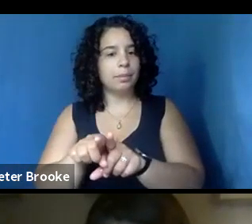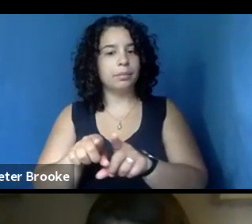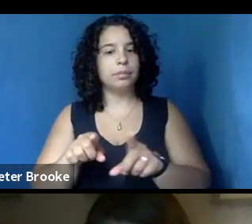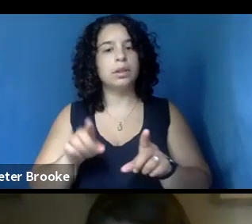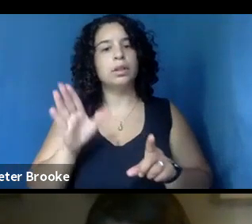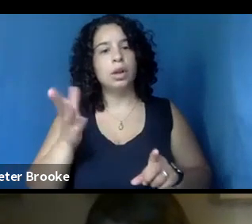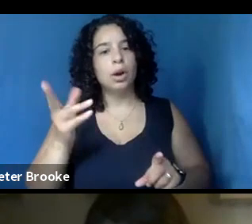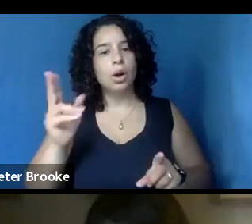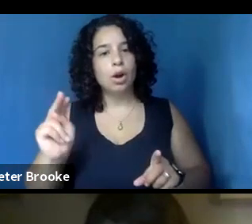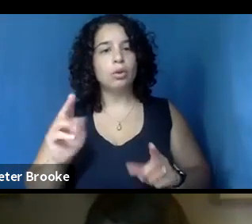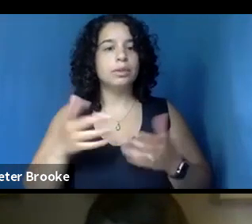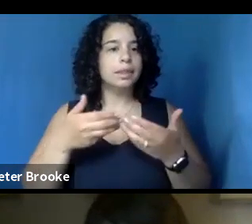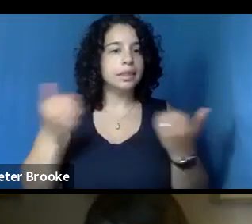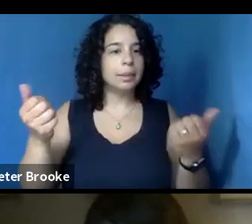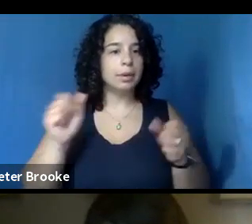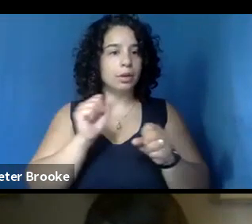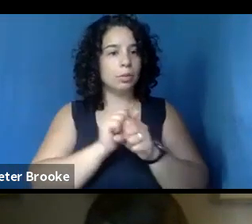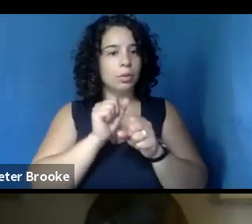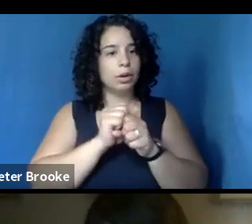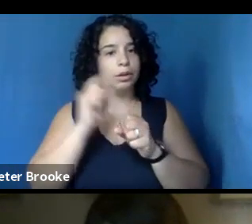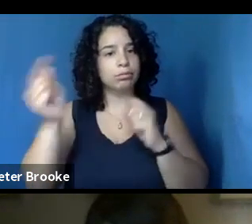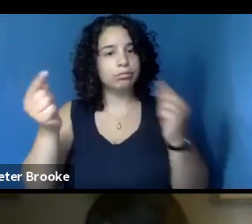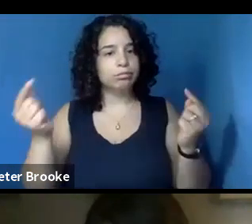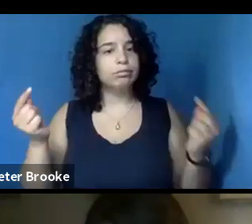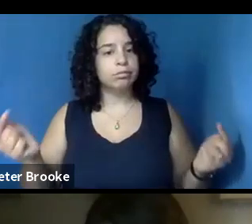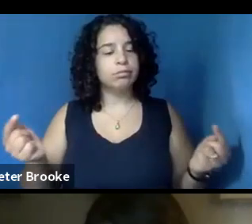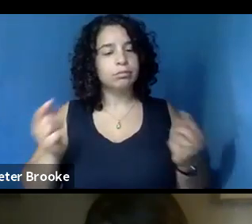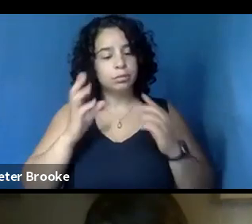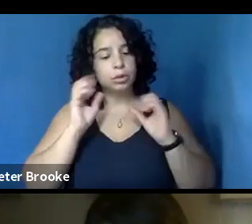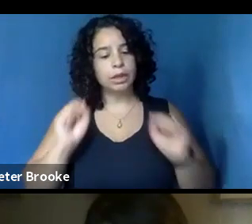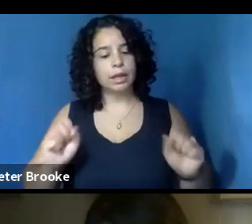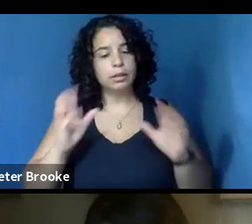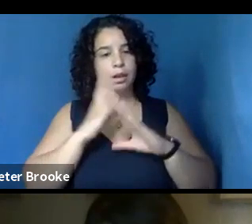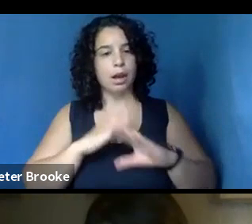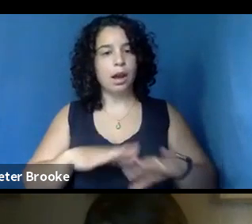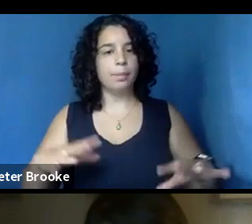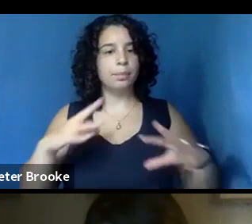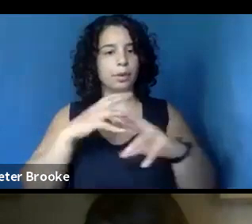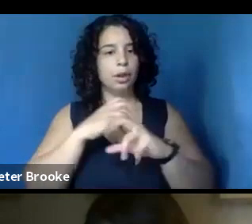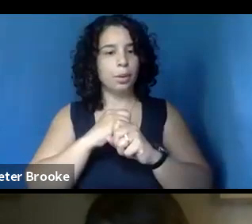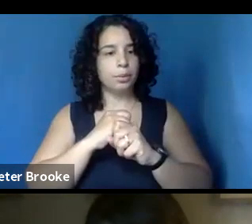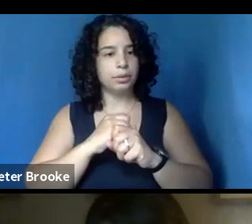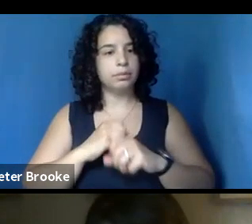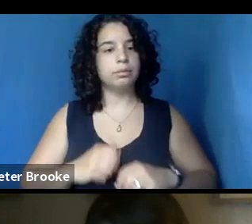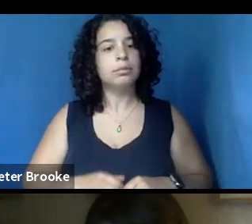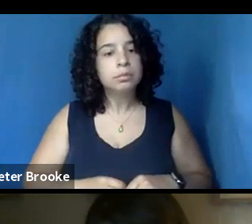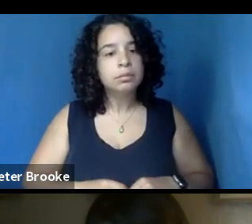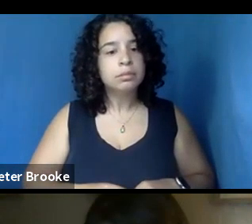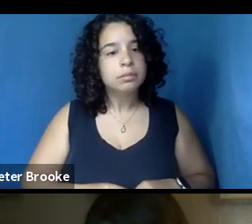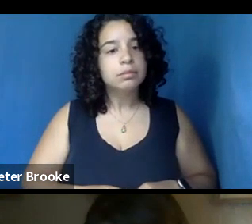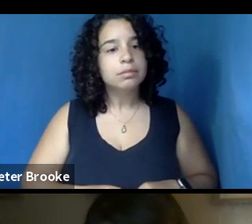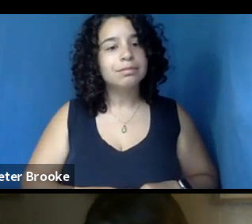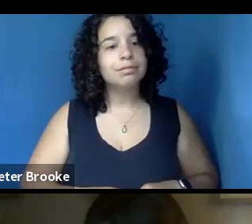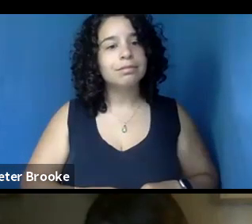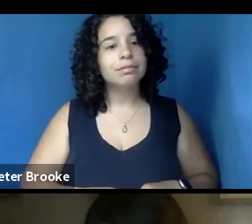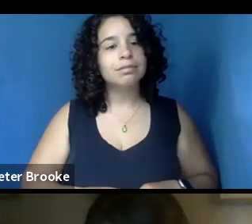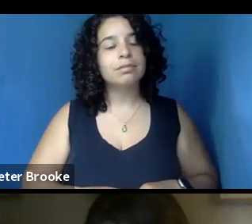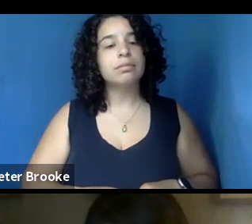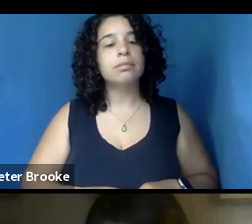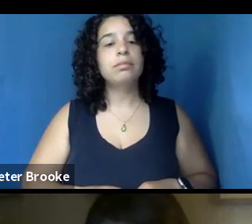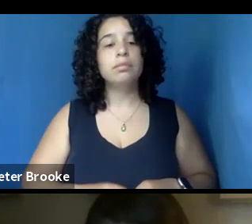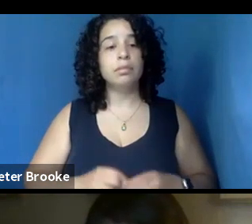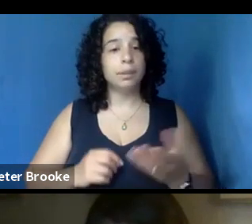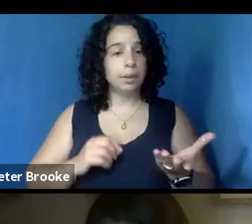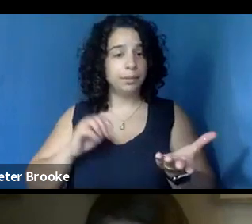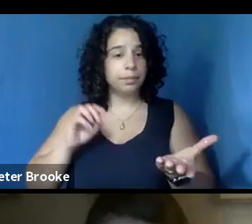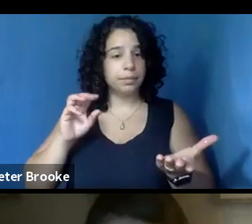irreconcilable spaces. And I'm just really grateful for all of you and the learnings. Mia, if you have